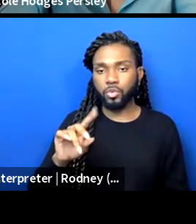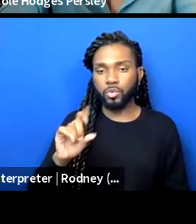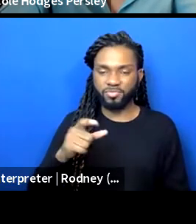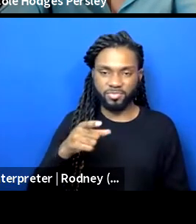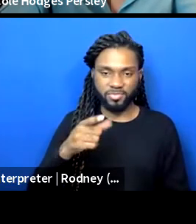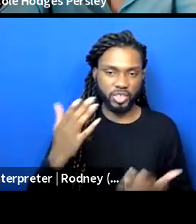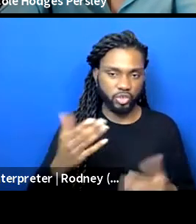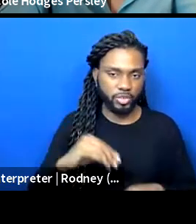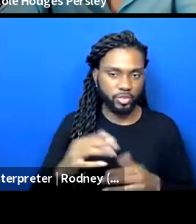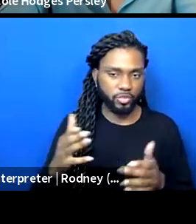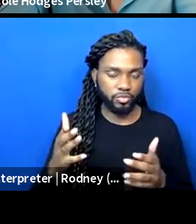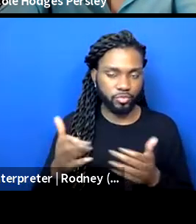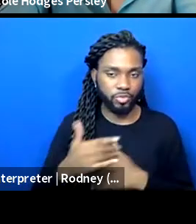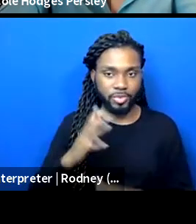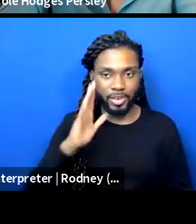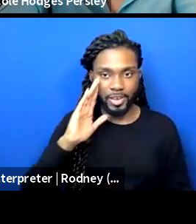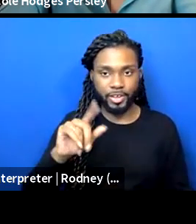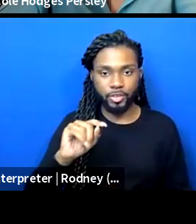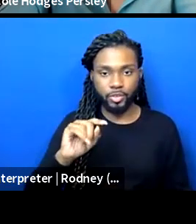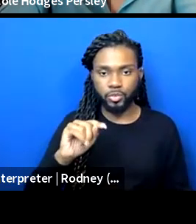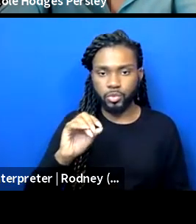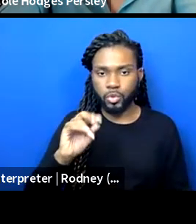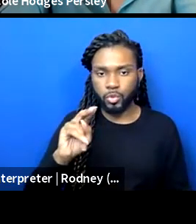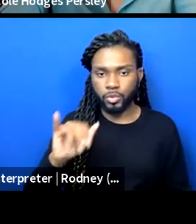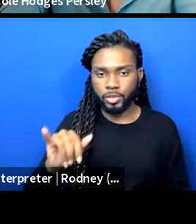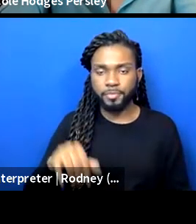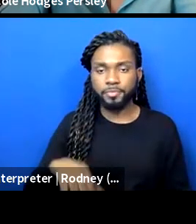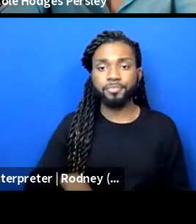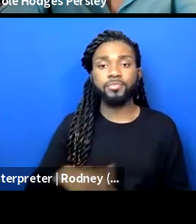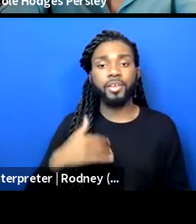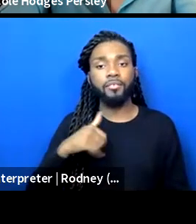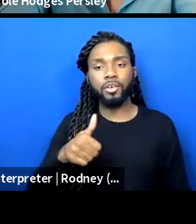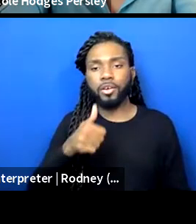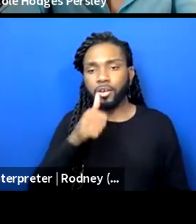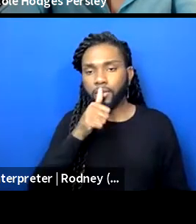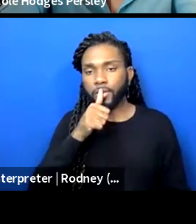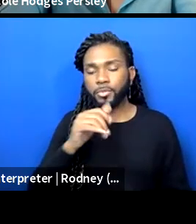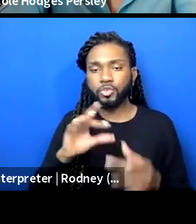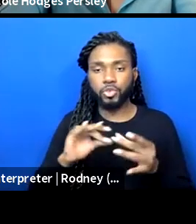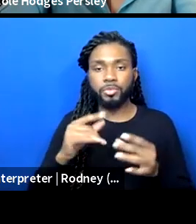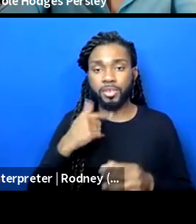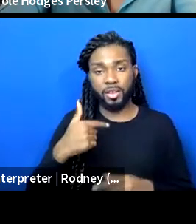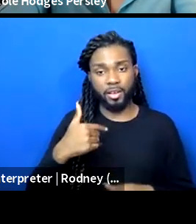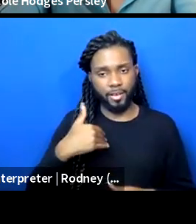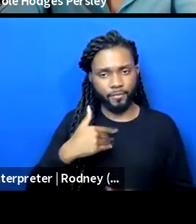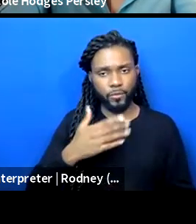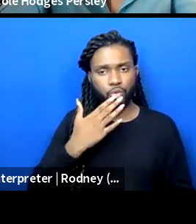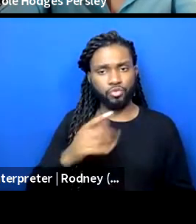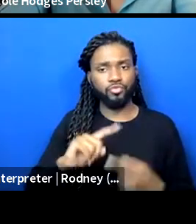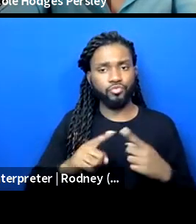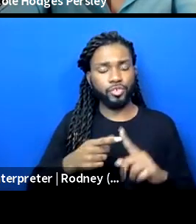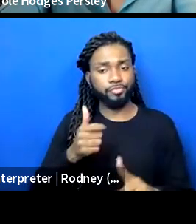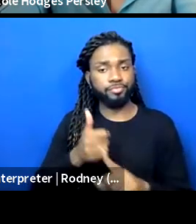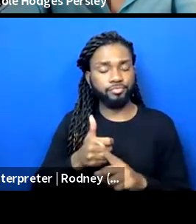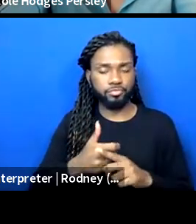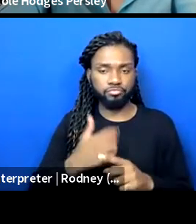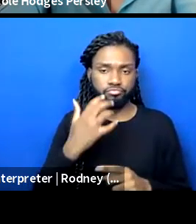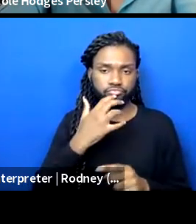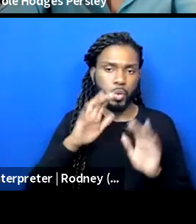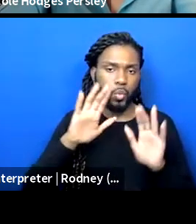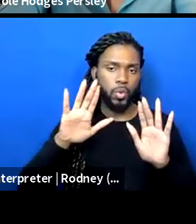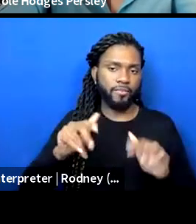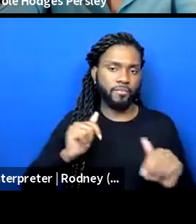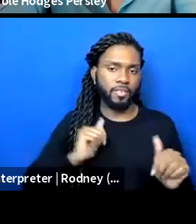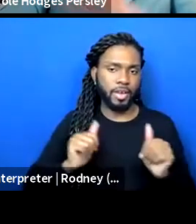Tony. Also, there's an anonymous comment that says, I have a good friend who is a wonderful